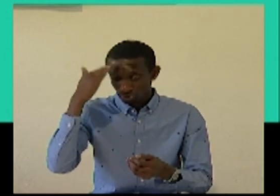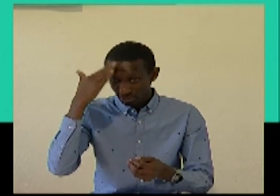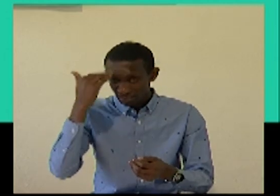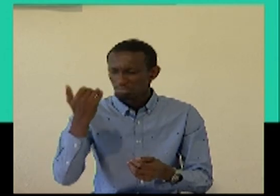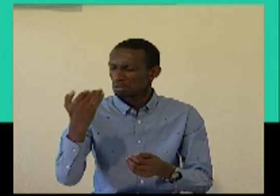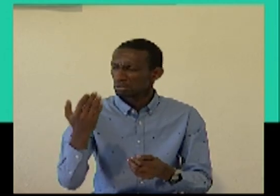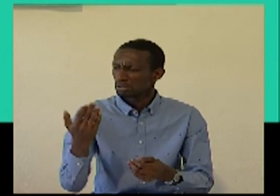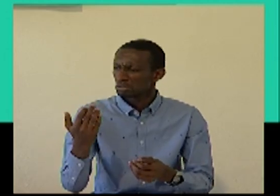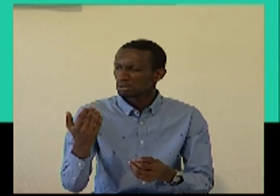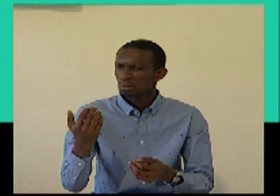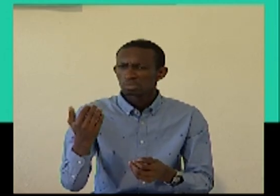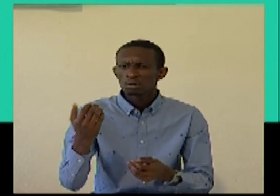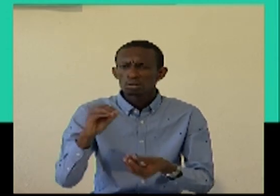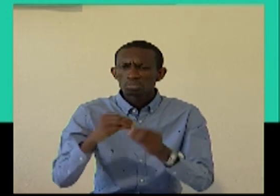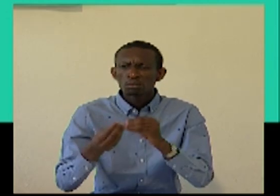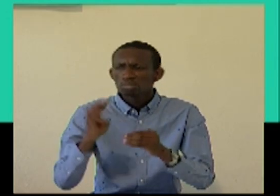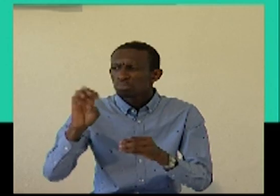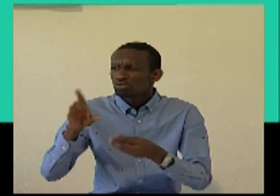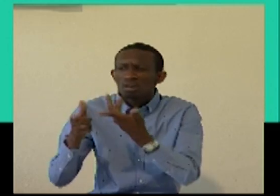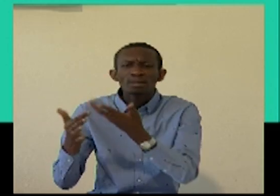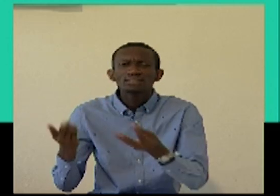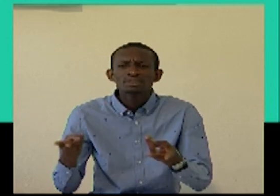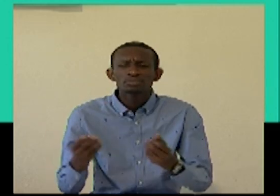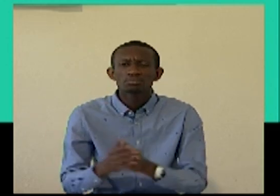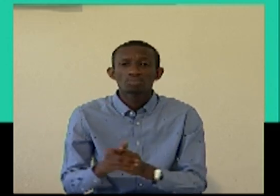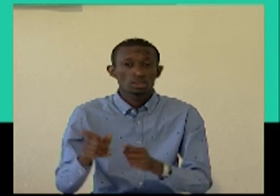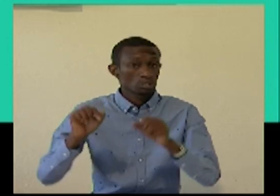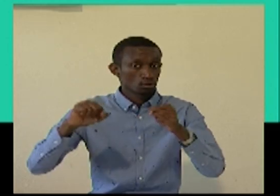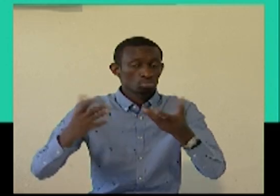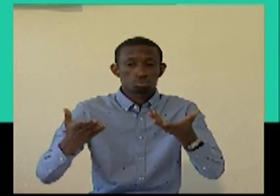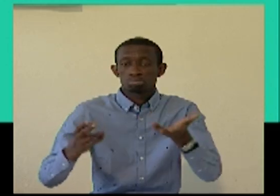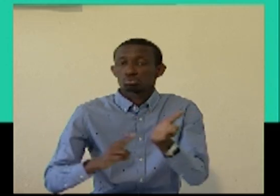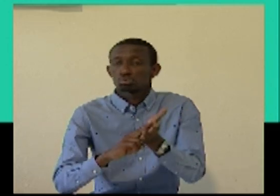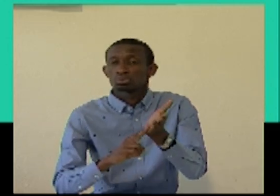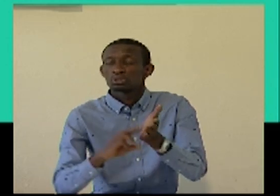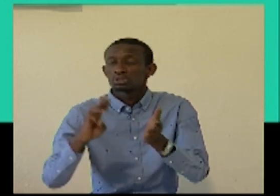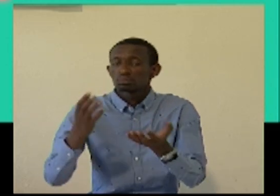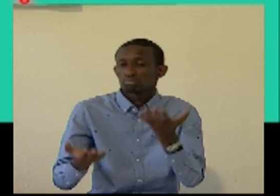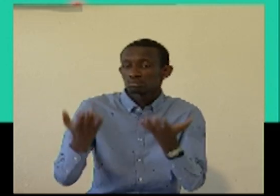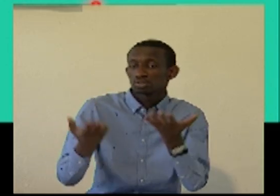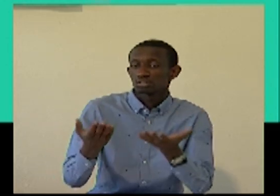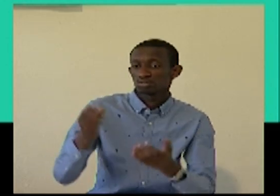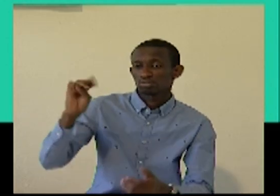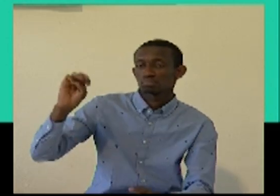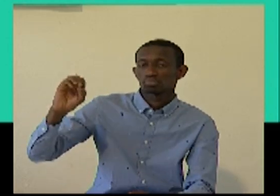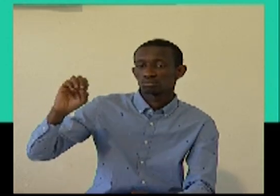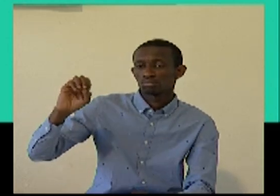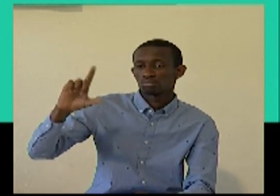moles. As well, you can get it when you use the mass of a molecule over the mass of the